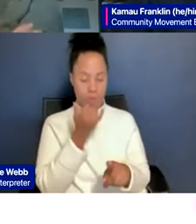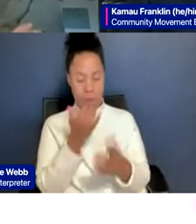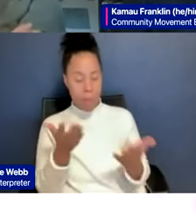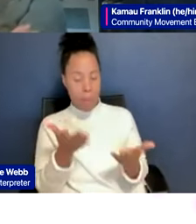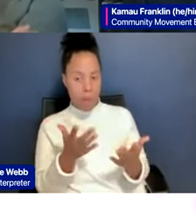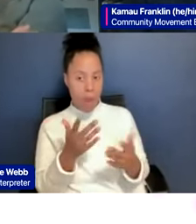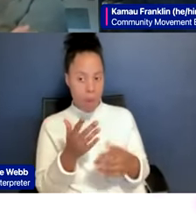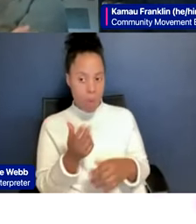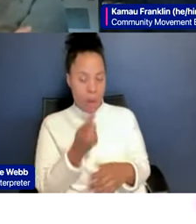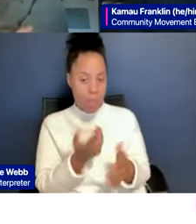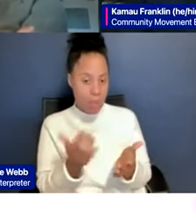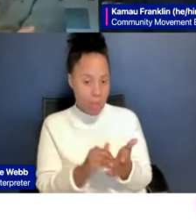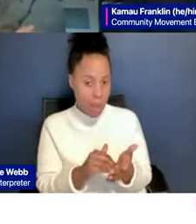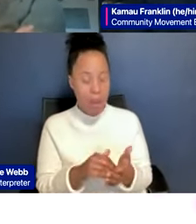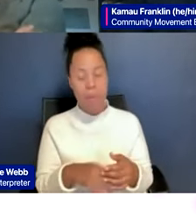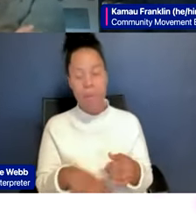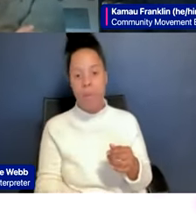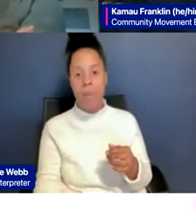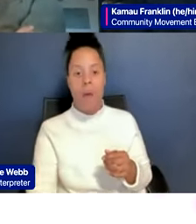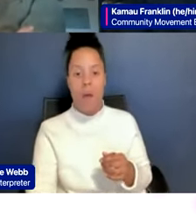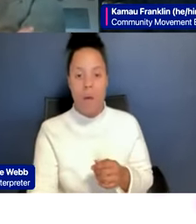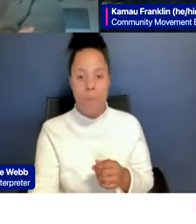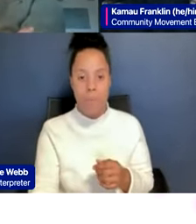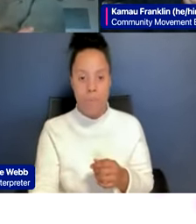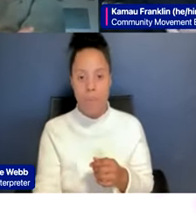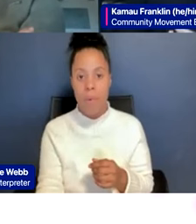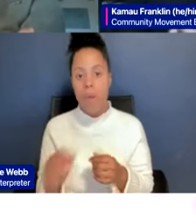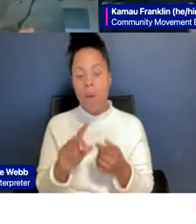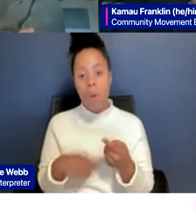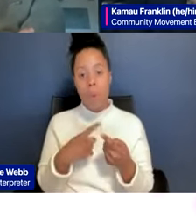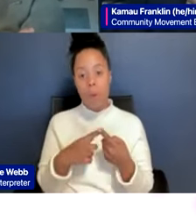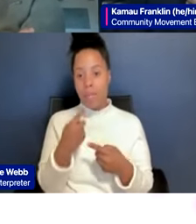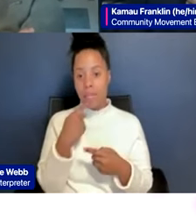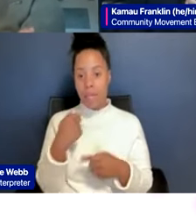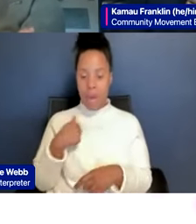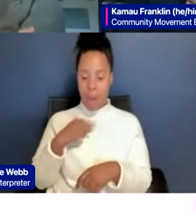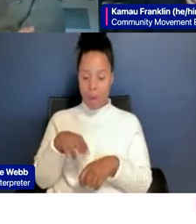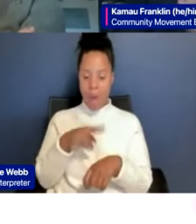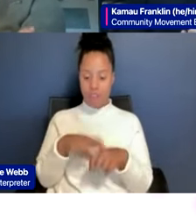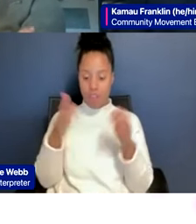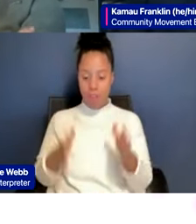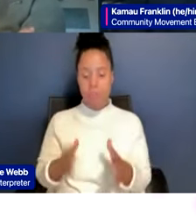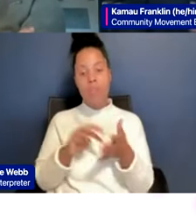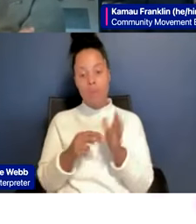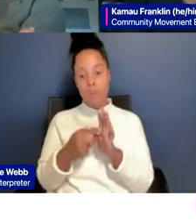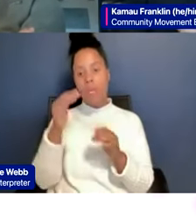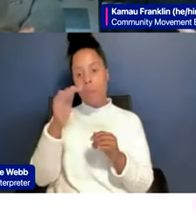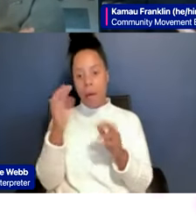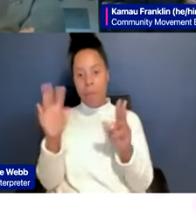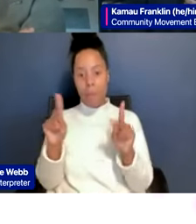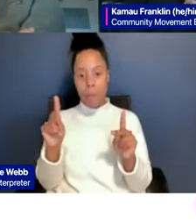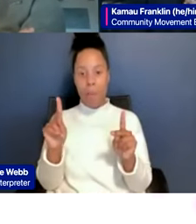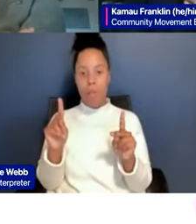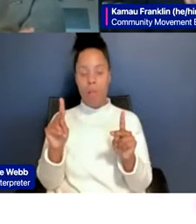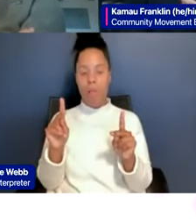on really quickly. Okay. So when I say I'm a nationalist, I mean that Black people have a right to self-determination, and particularly my